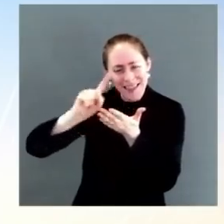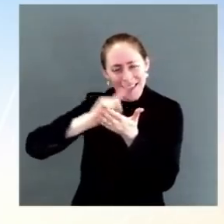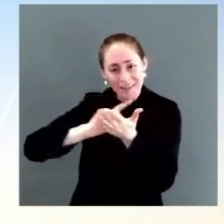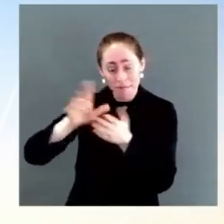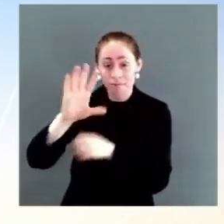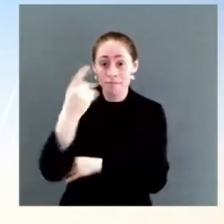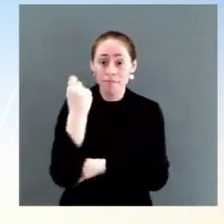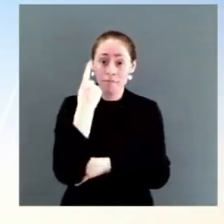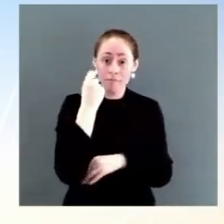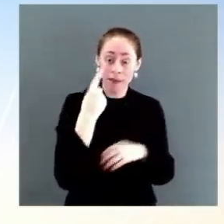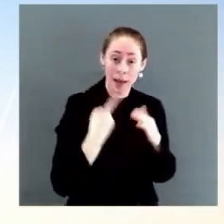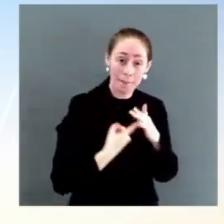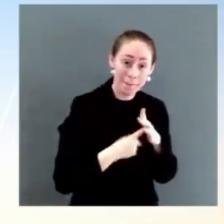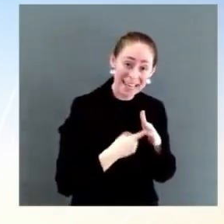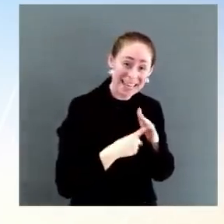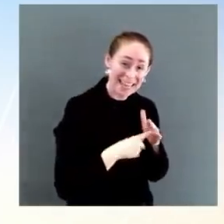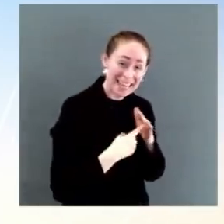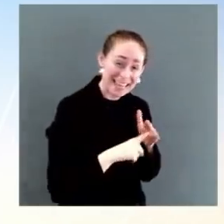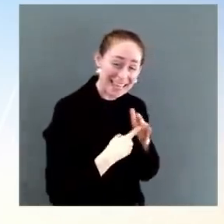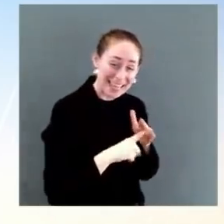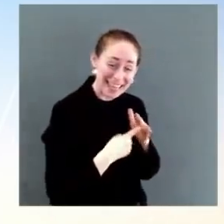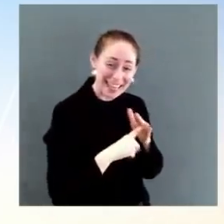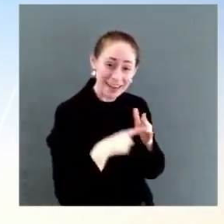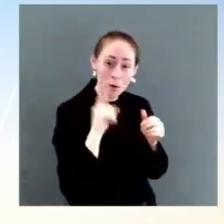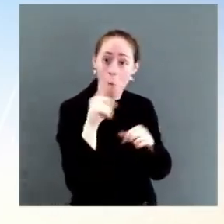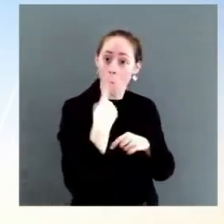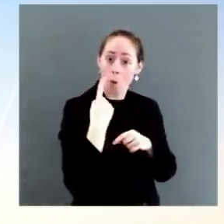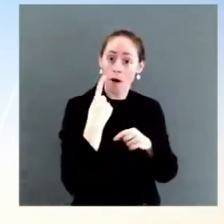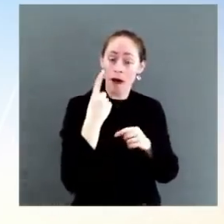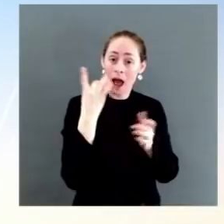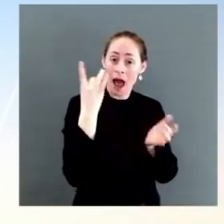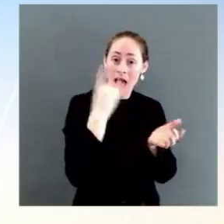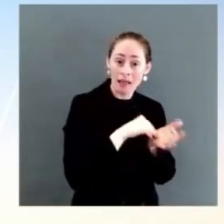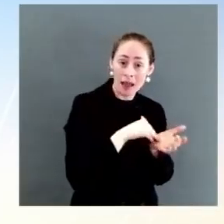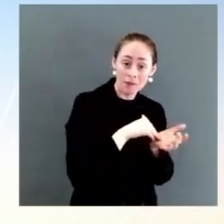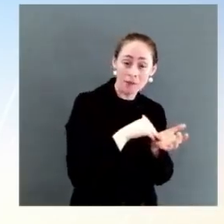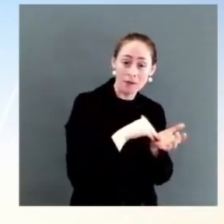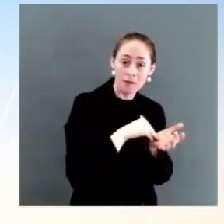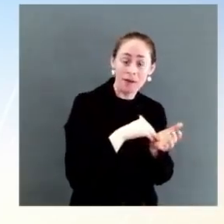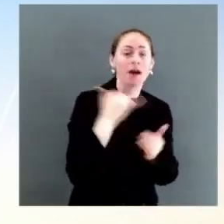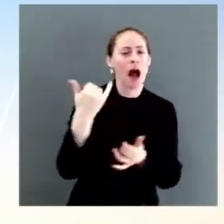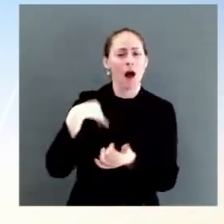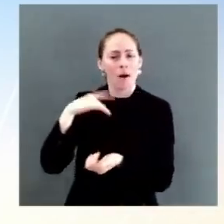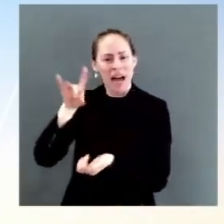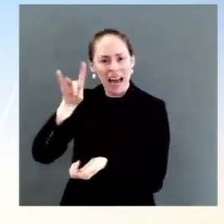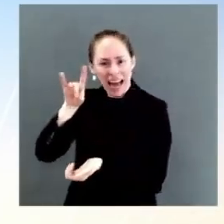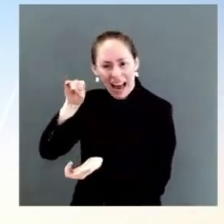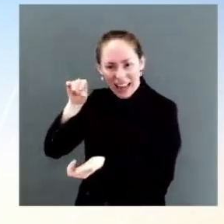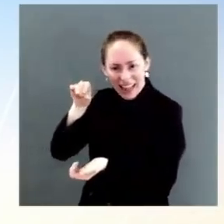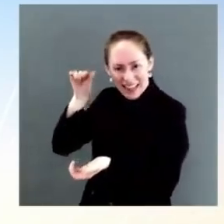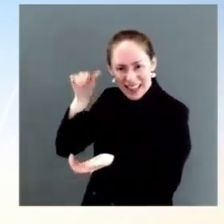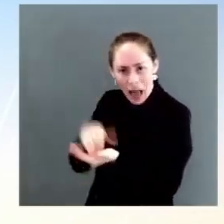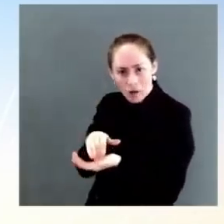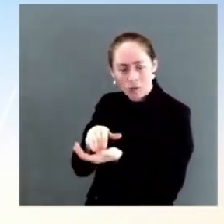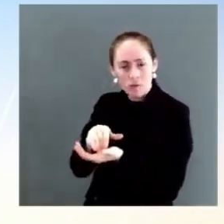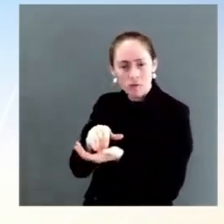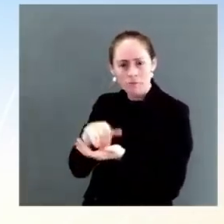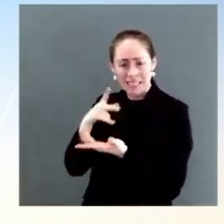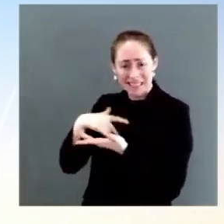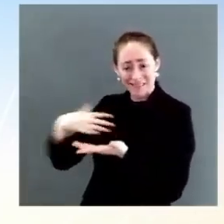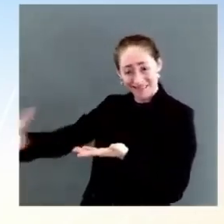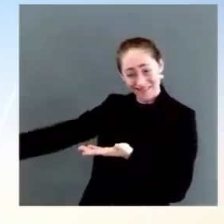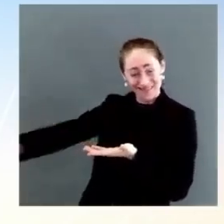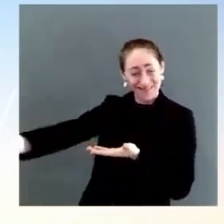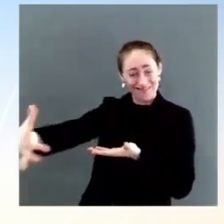to continue to increase testing. That's something we obviously recognize as a key component of fighting the virus, but I don't have anything more to preview at this